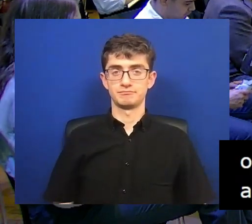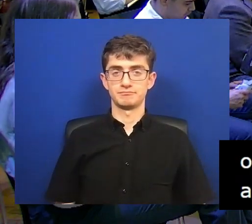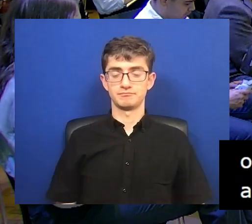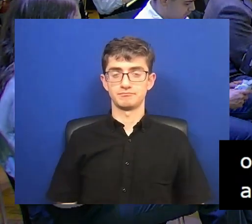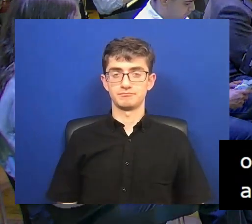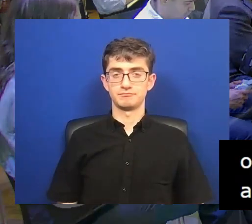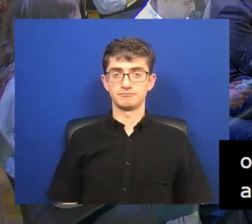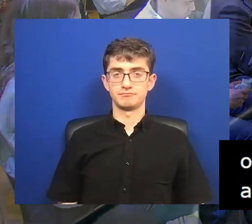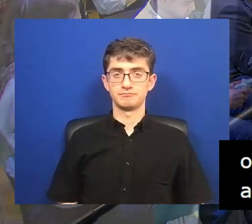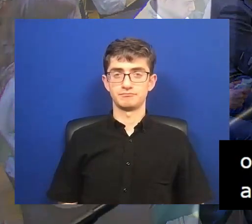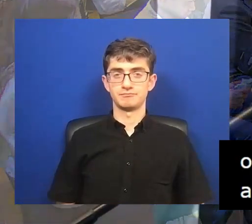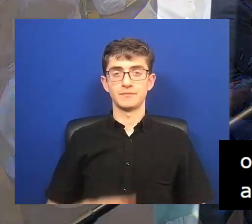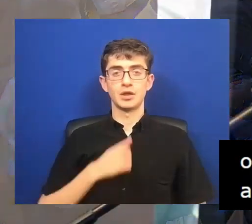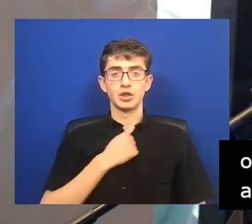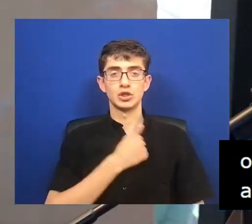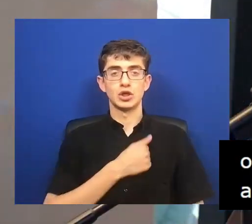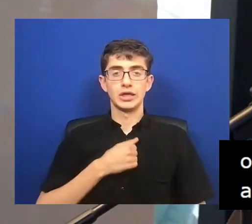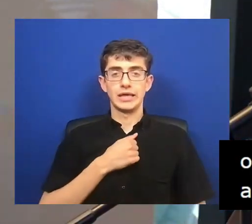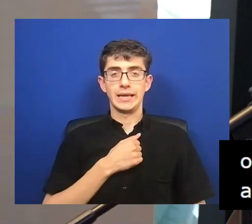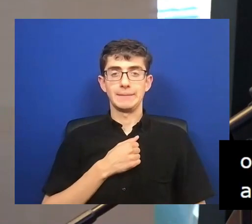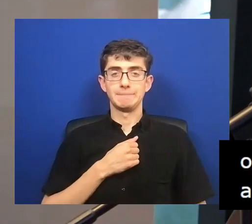Vertically challenged.